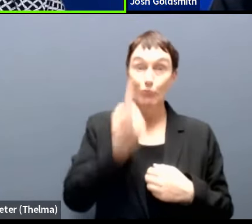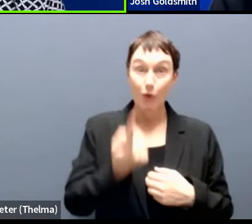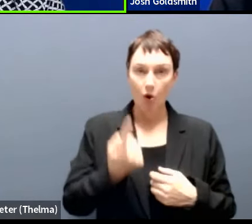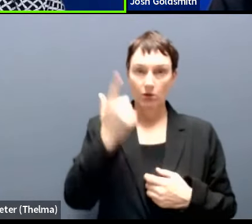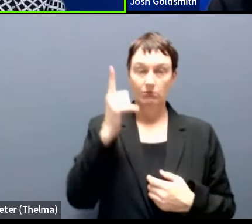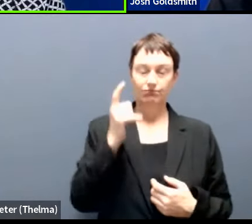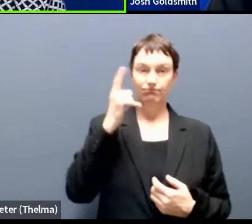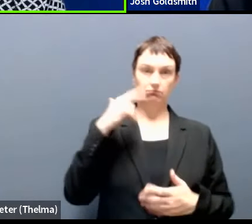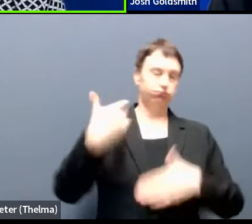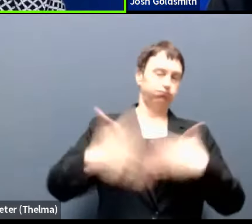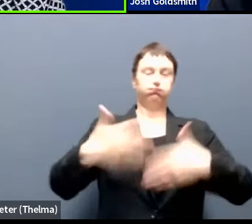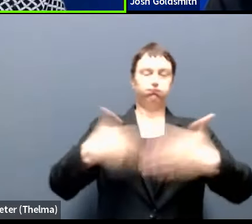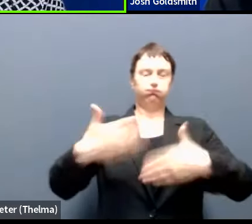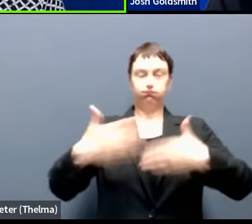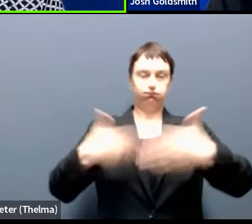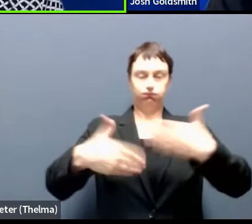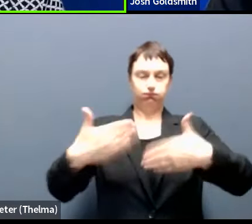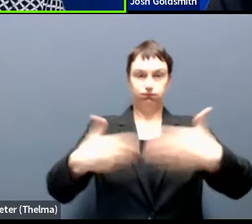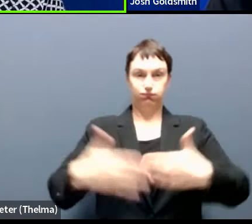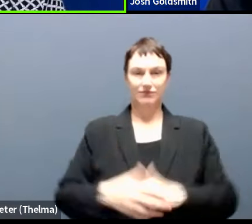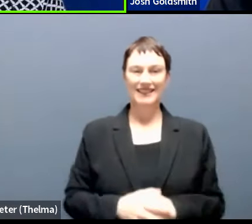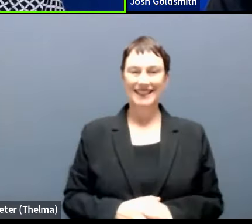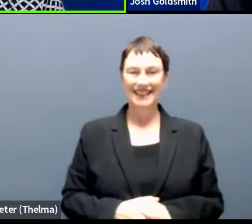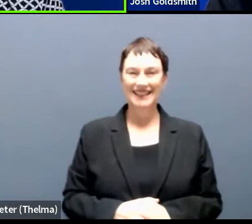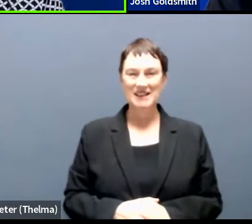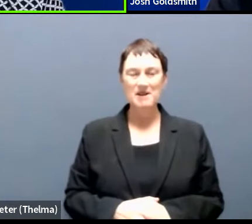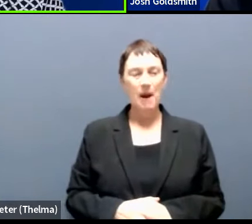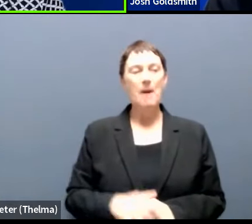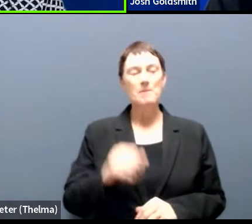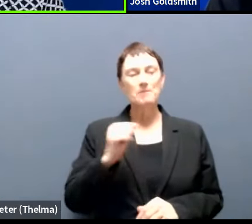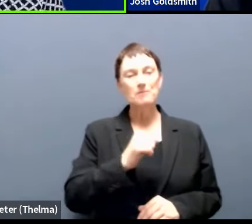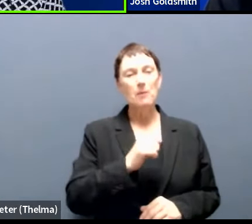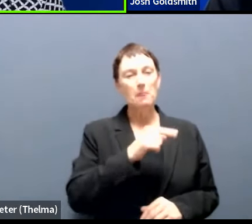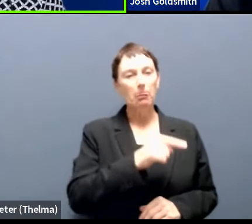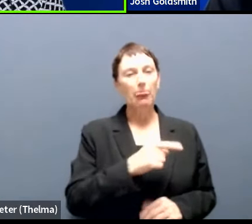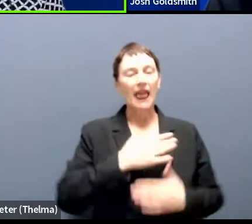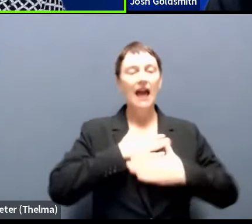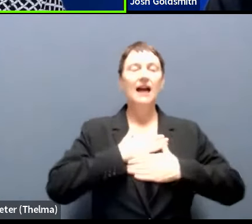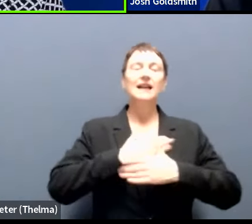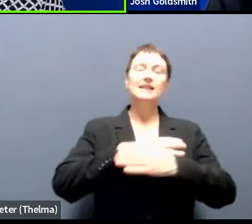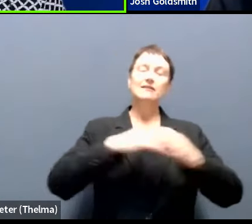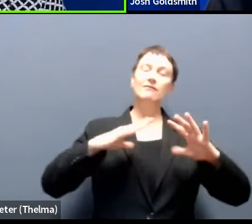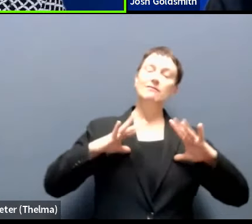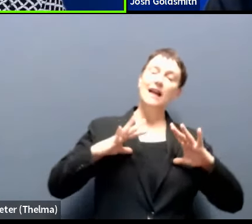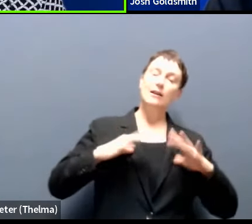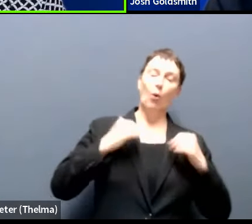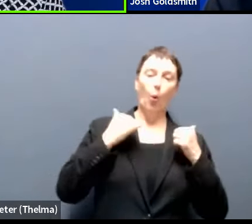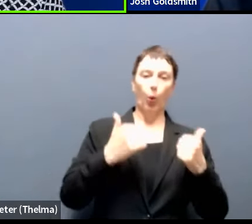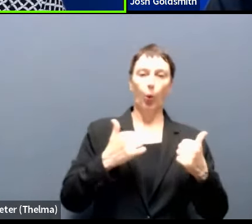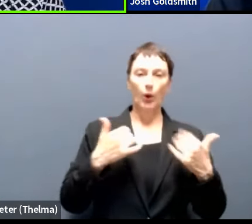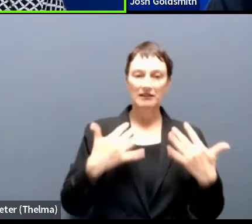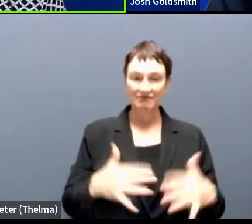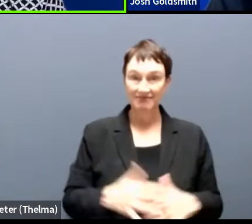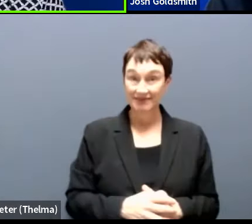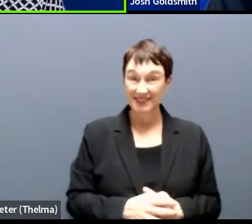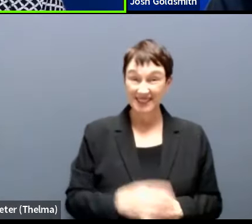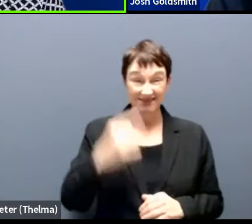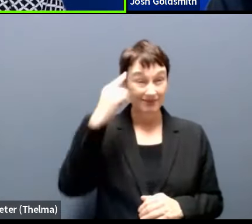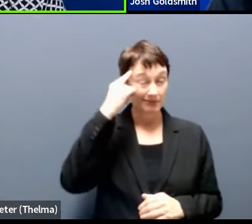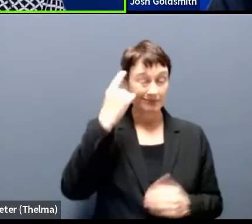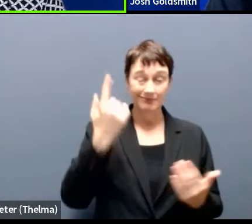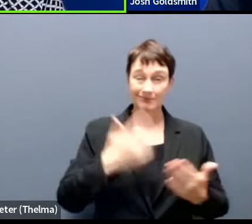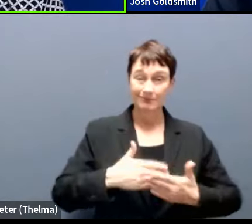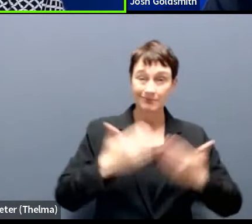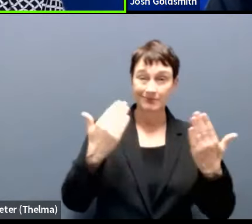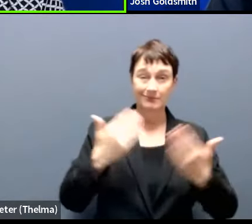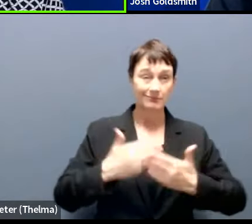Very well-deserved vacation. I think not a single organization call goes by when we don't talk about